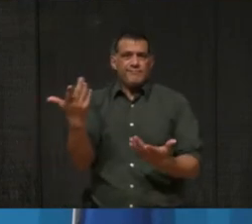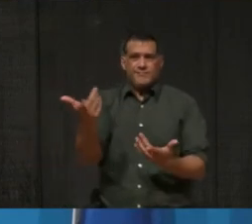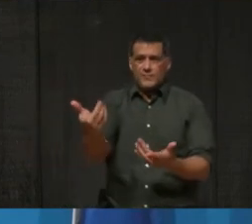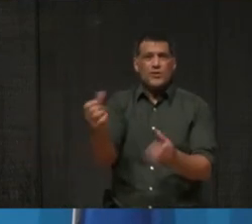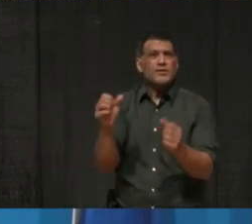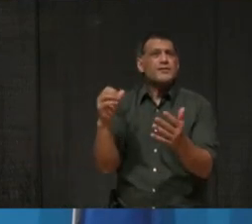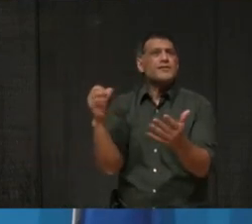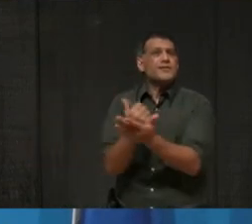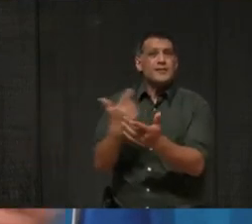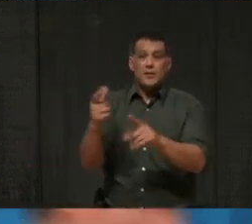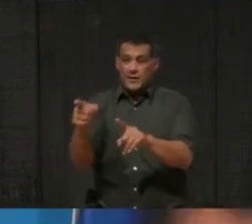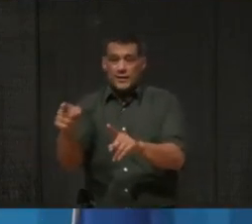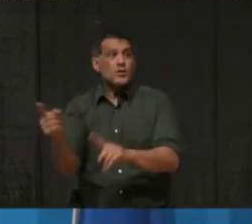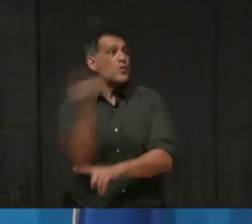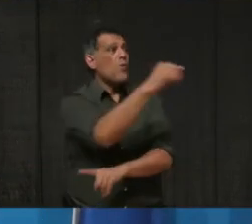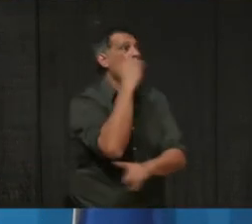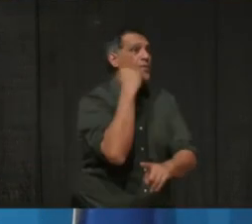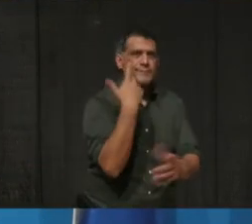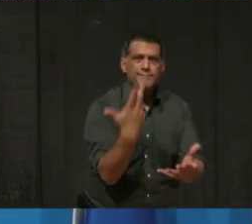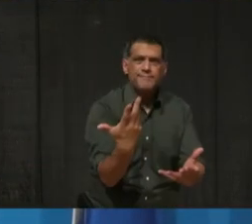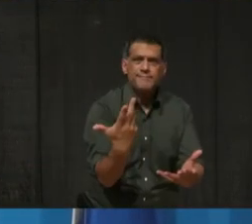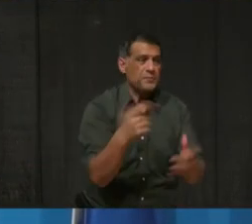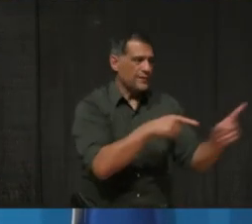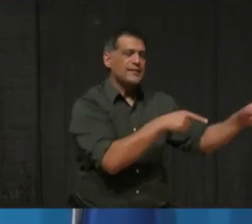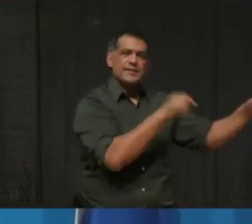that recommendation came from. Thanks very much.